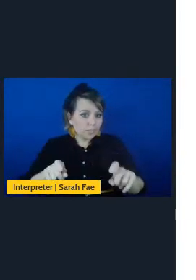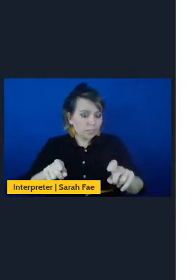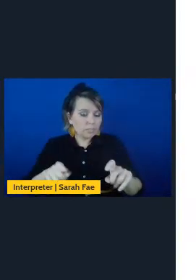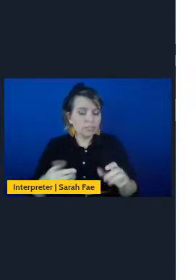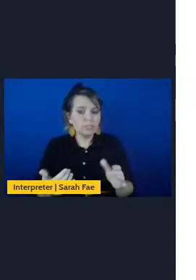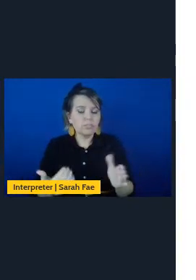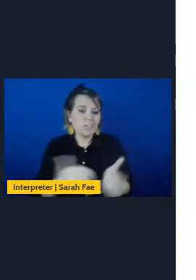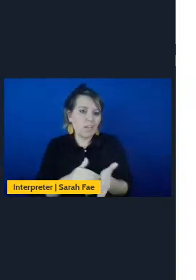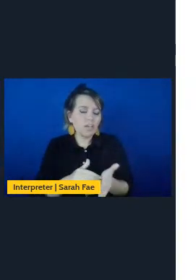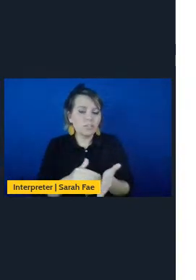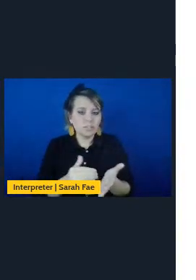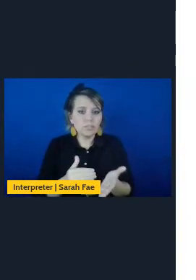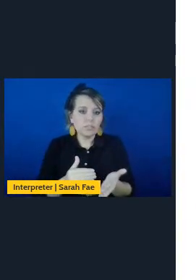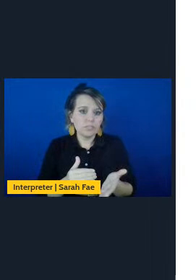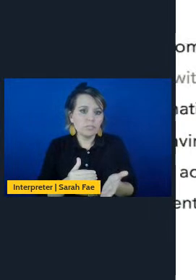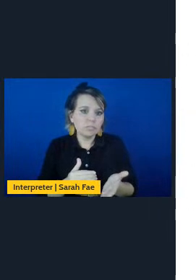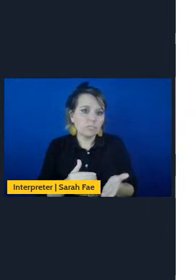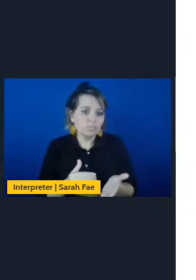build.